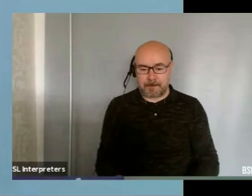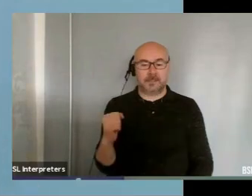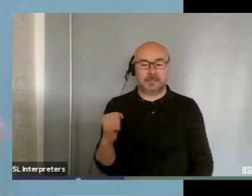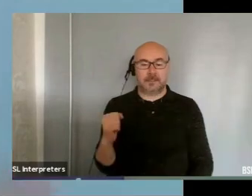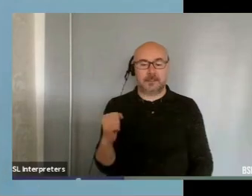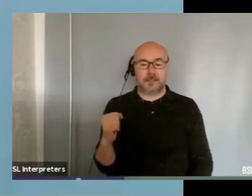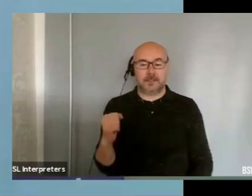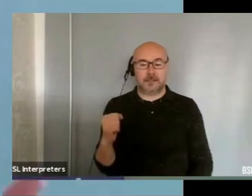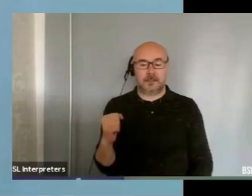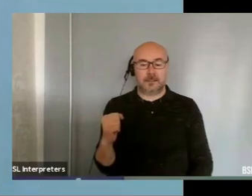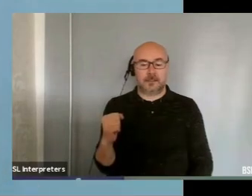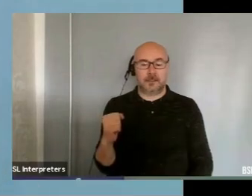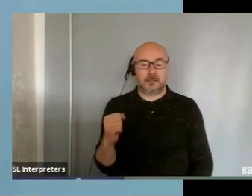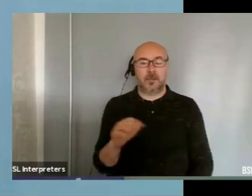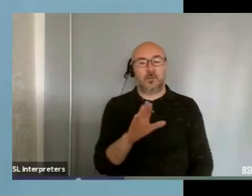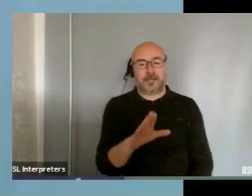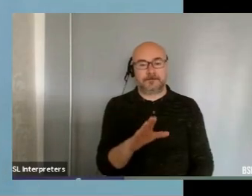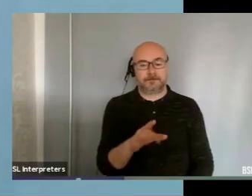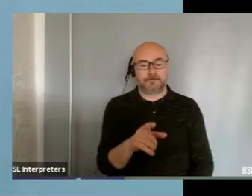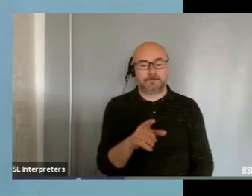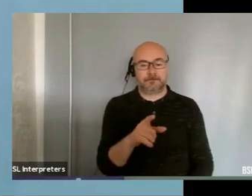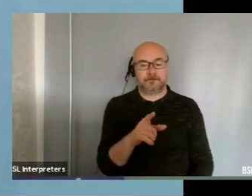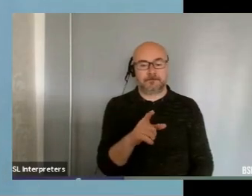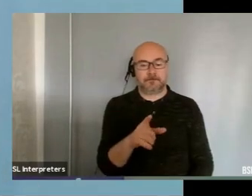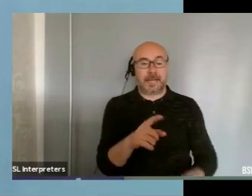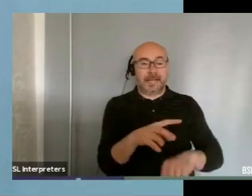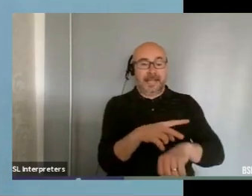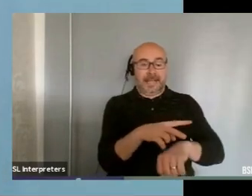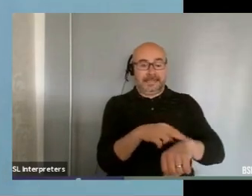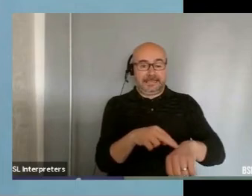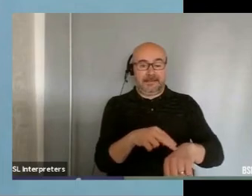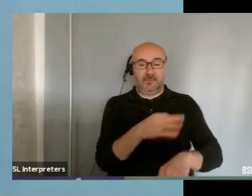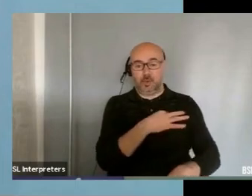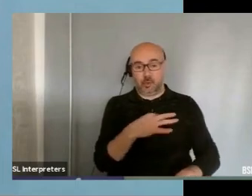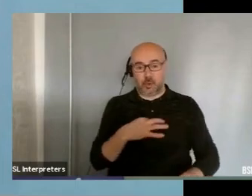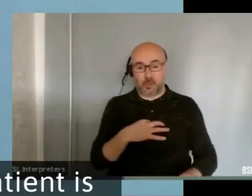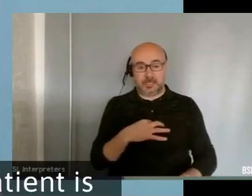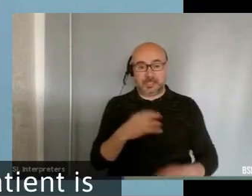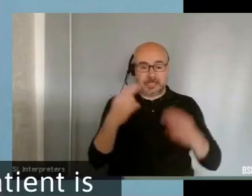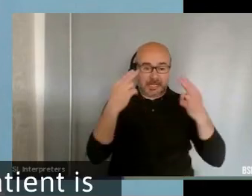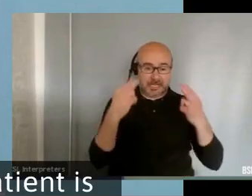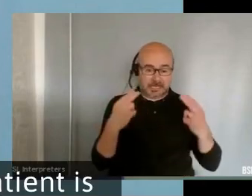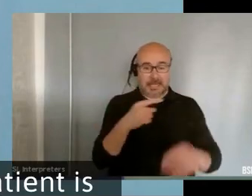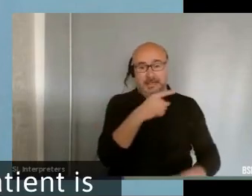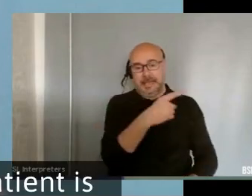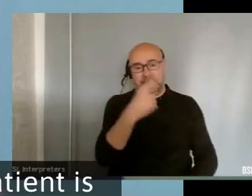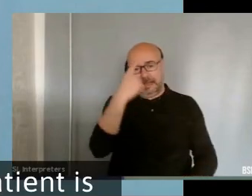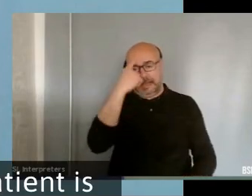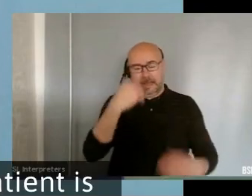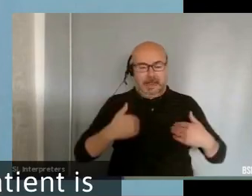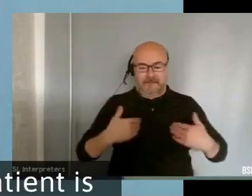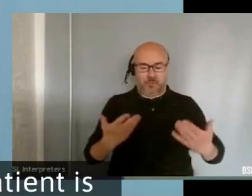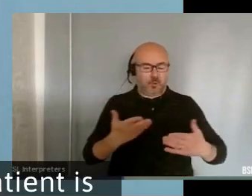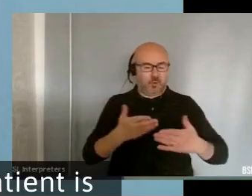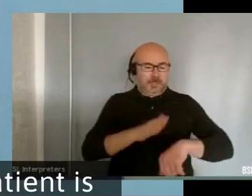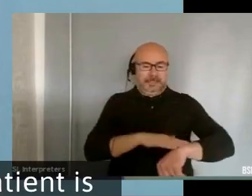always afraid for two reasons to ask the question. One is they think they're not going to have enough time. And two is they're afraid that the